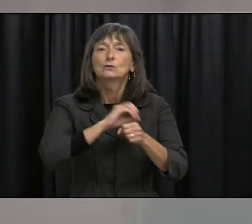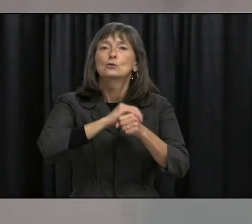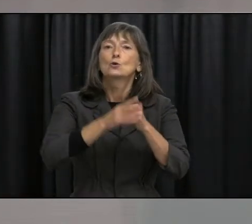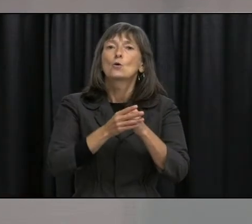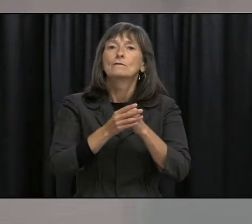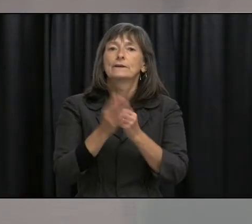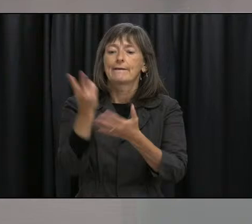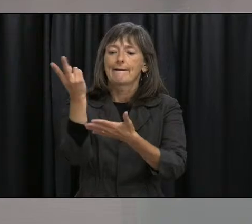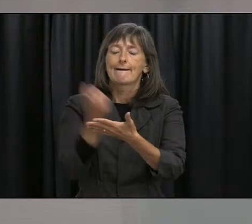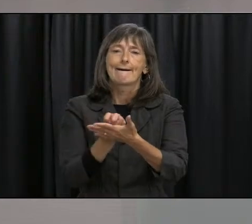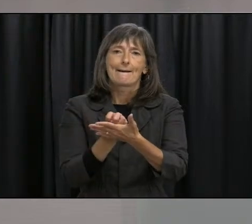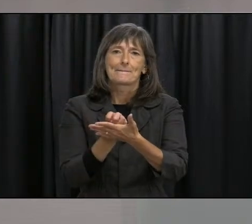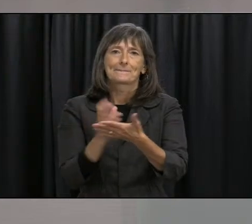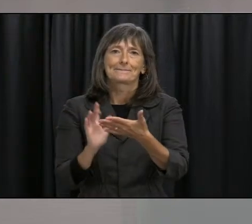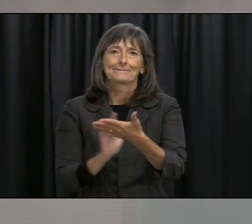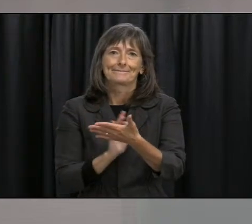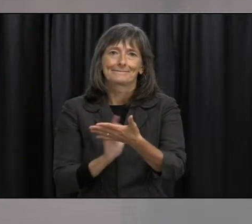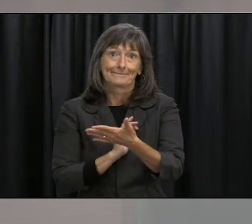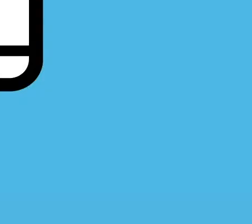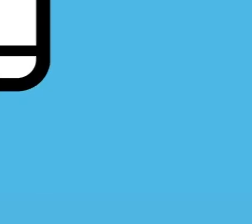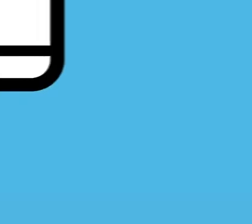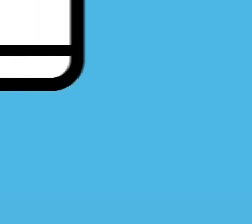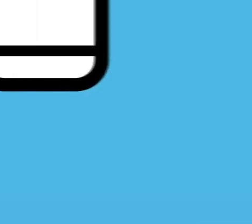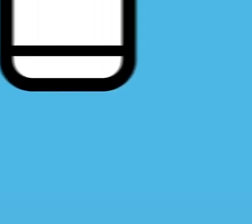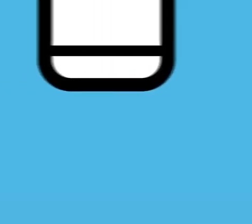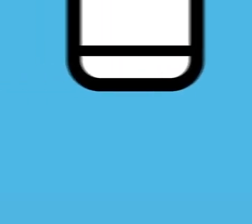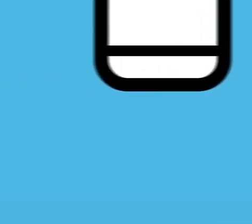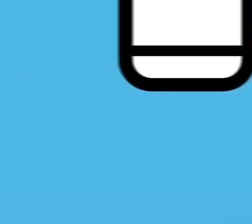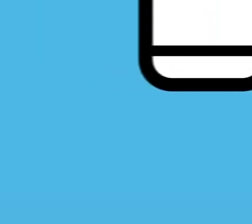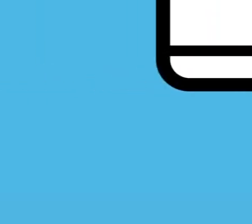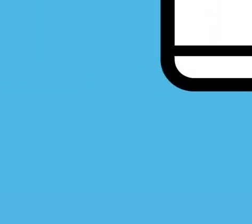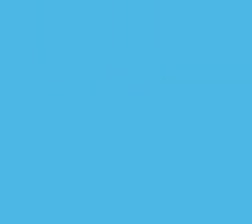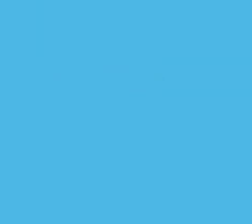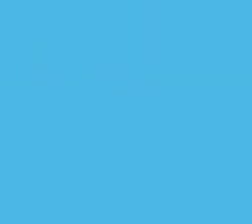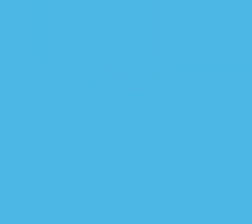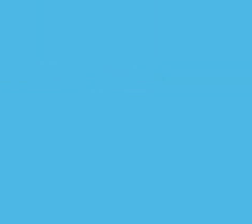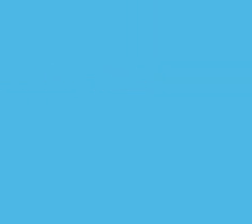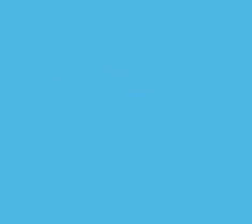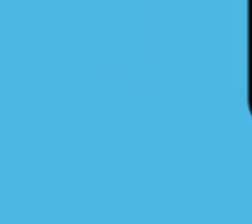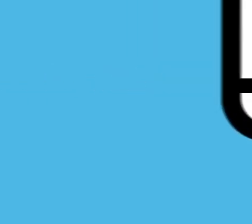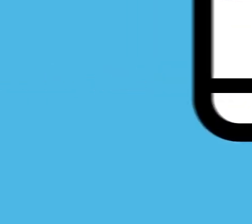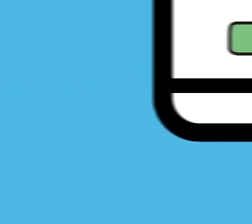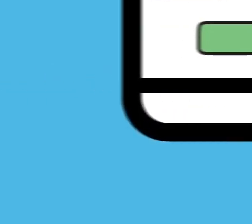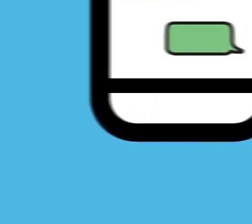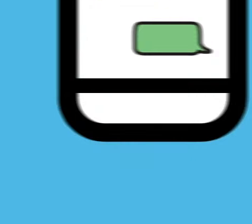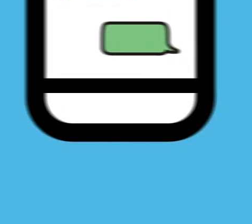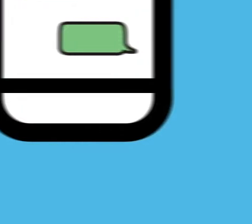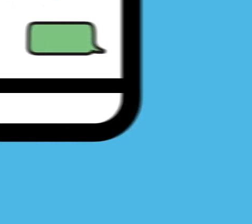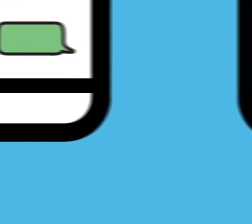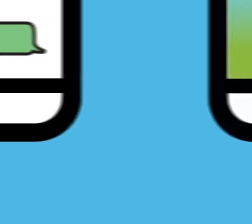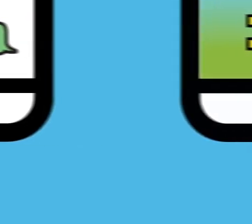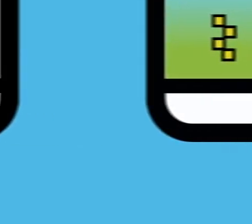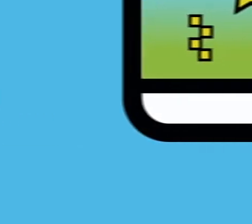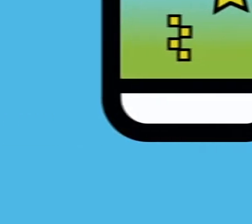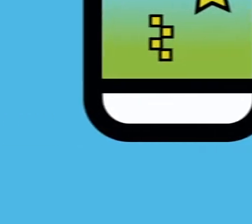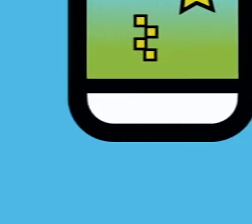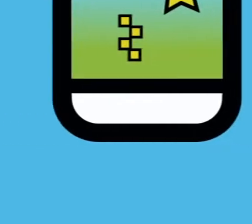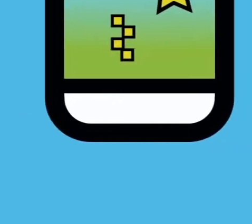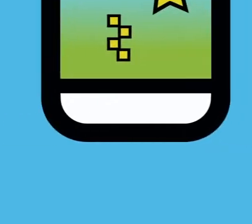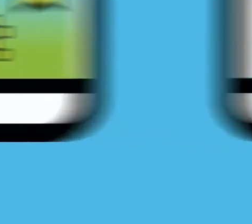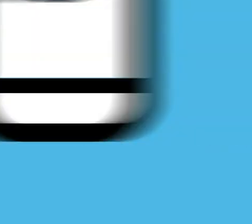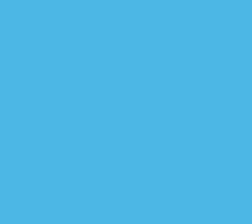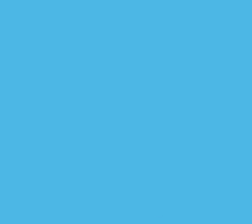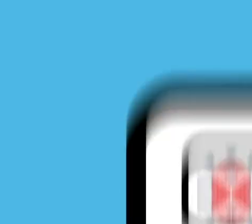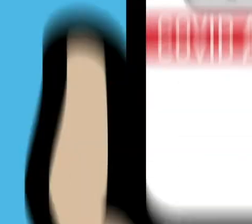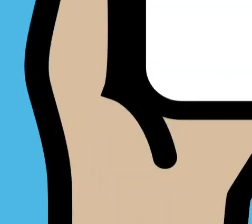app. Thank you very much for tuning in today. Our smartphones. We use them to keep in touch, to play, and to